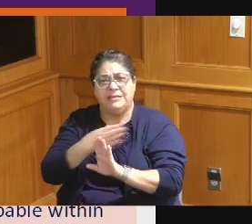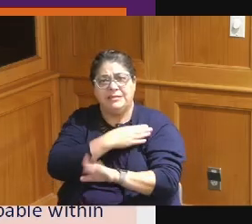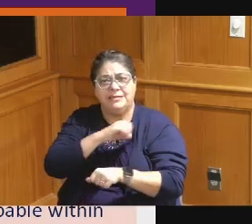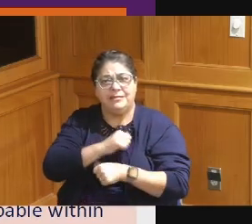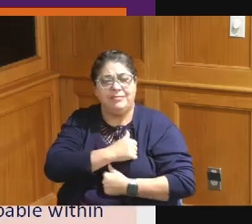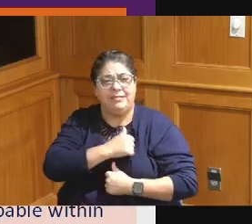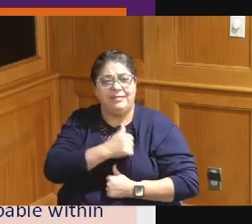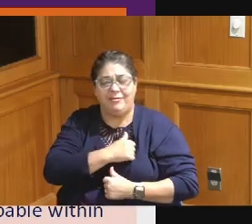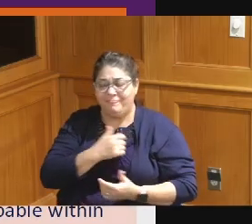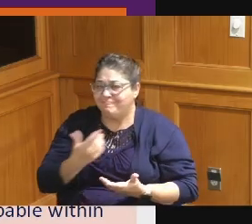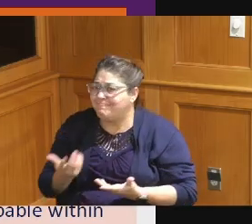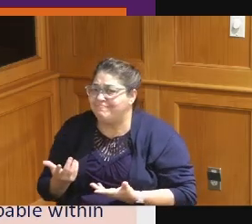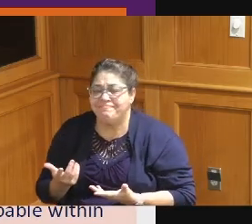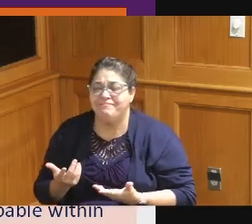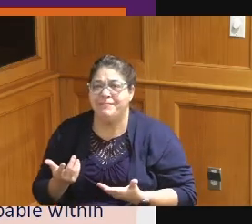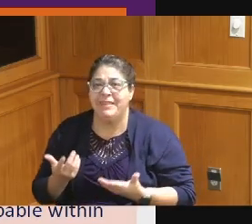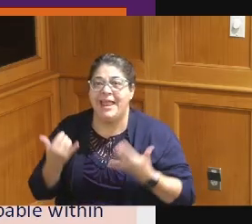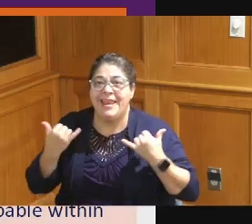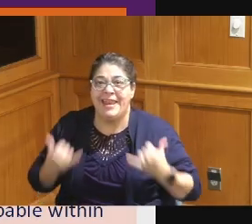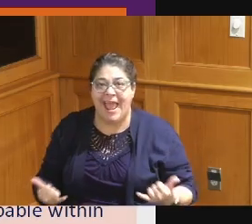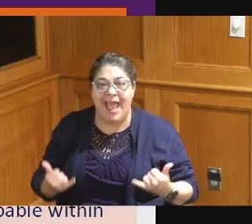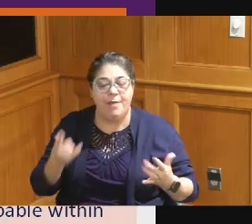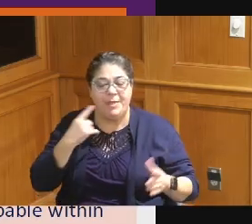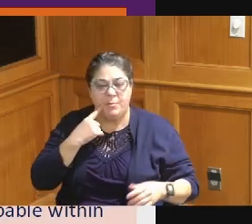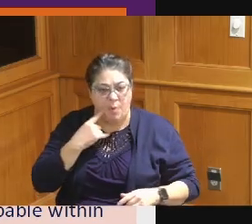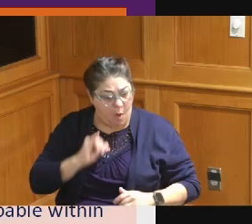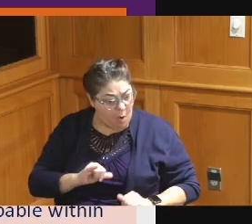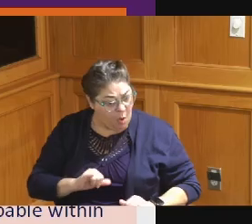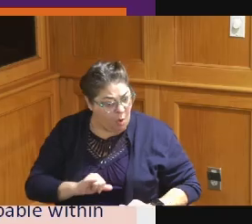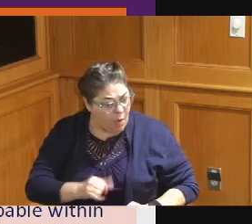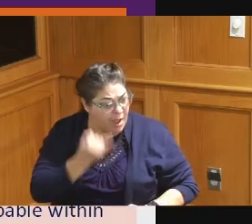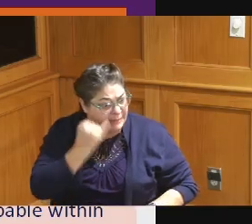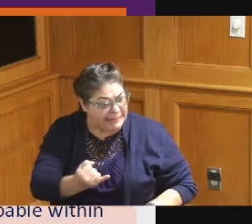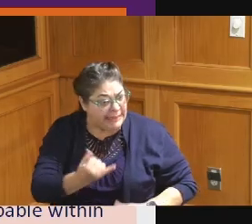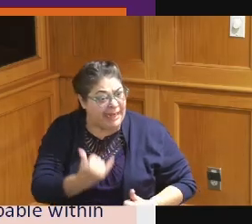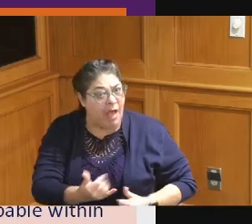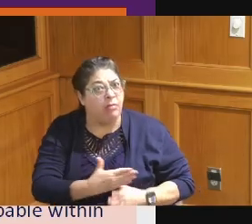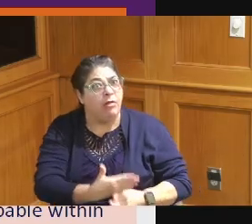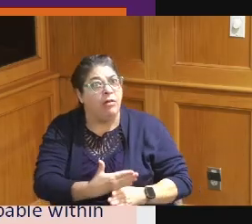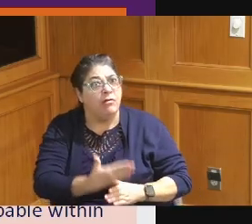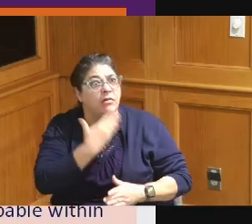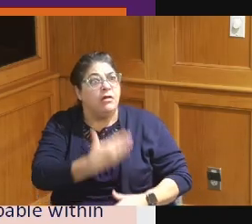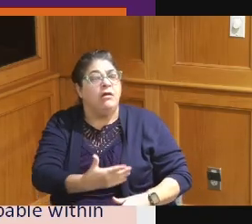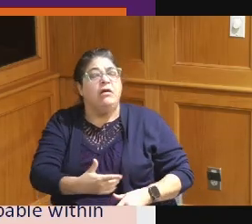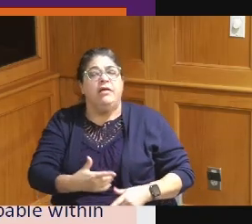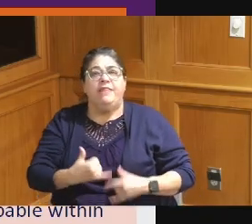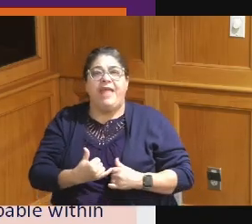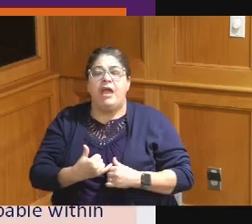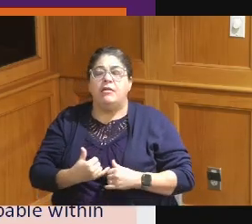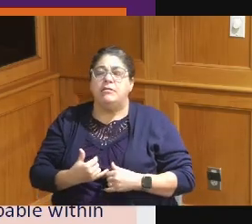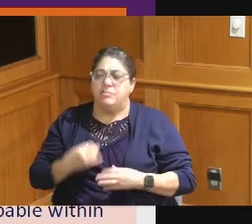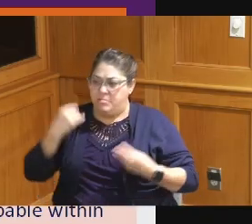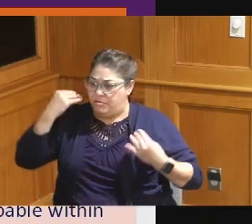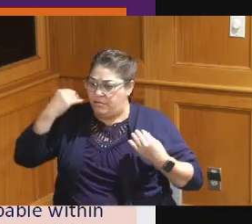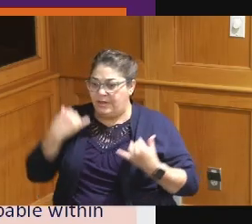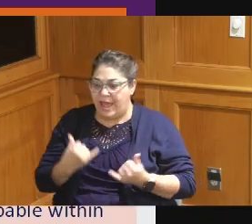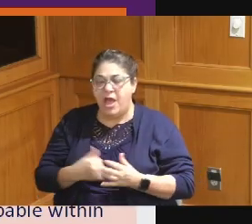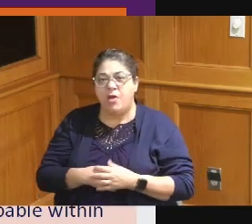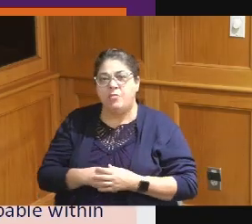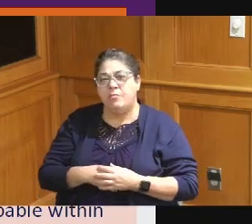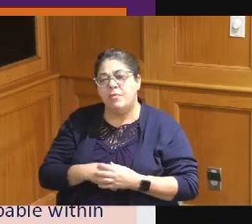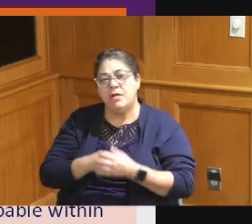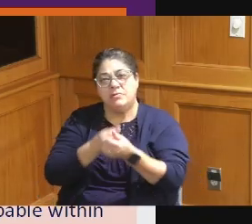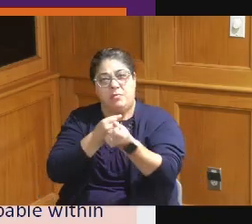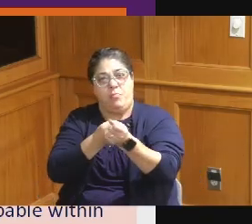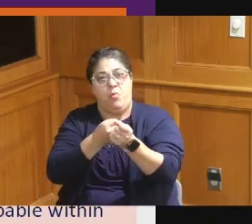ones that weren't on their radar, and now they are, and they will be going forward. A permanent supportive housing again,